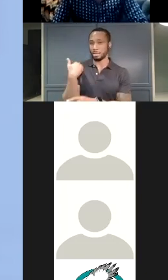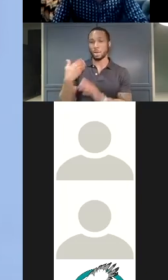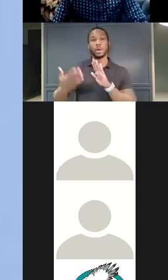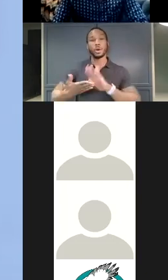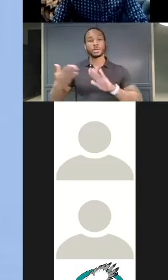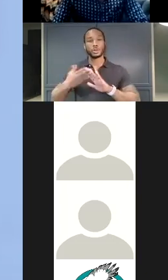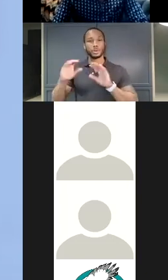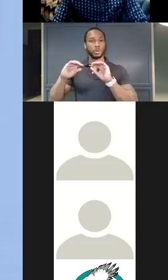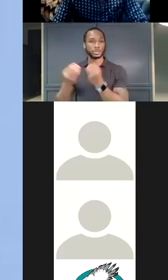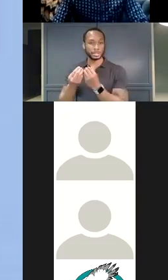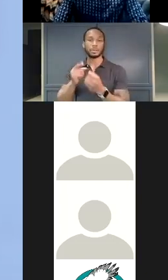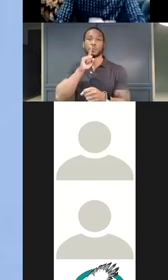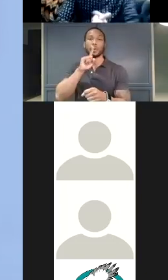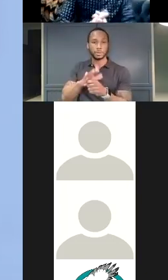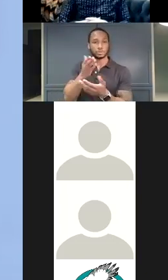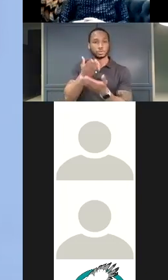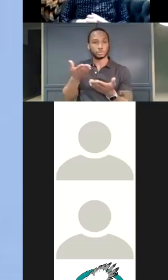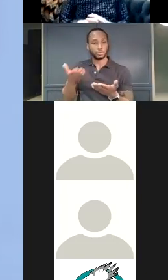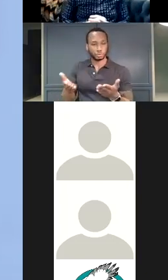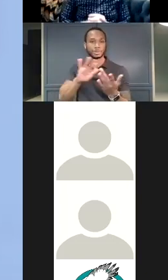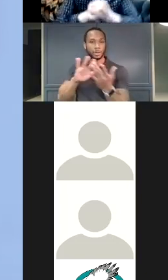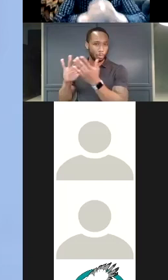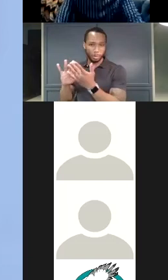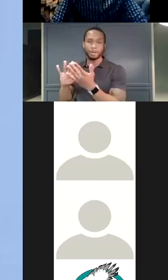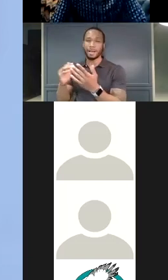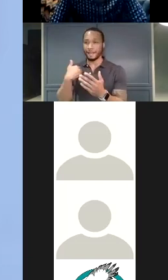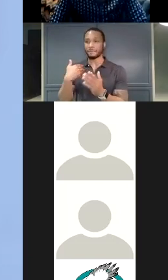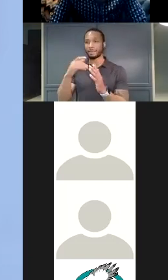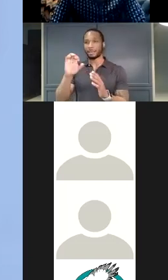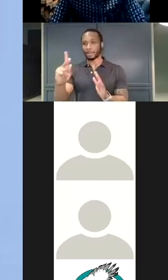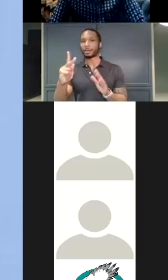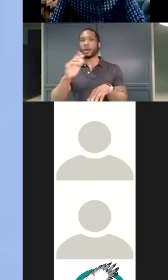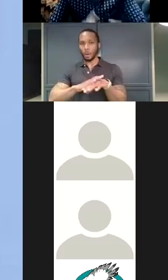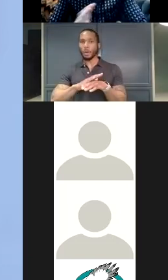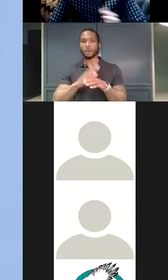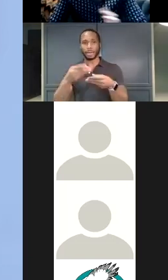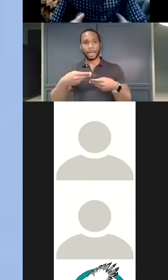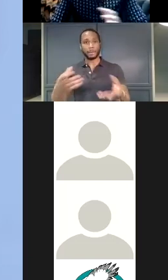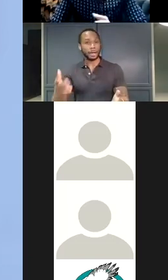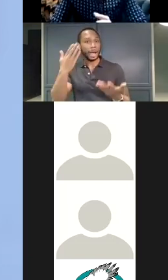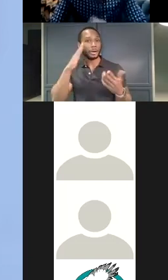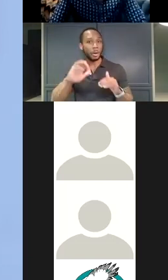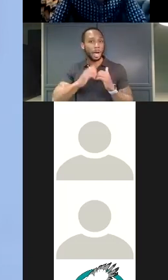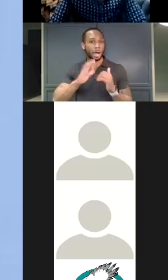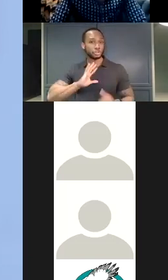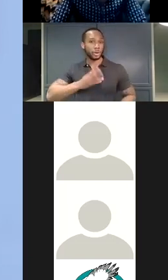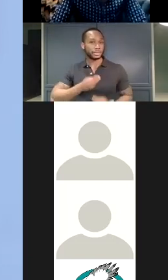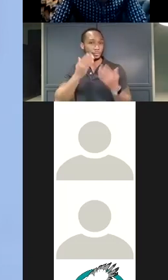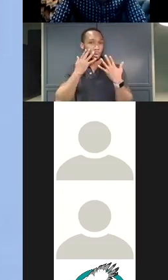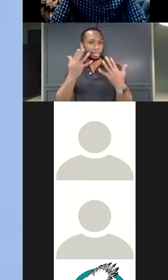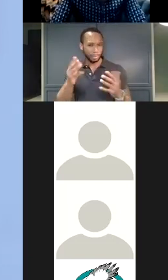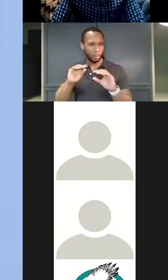Resource Network, which is linked to you on the handout. I am not sure how trans-friendly this organization is,